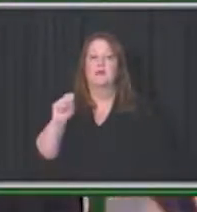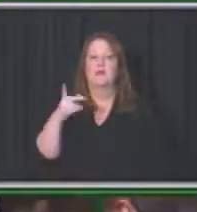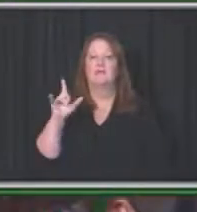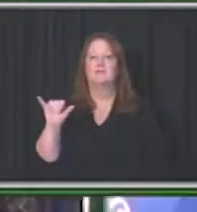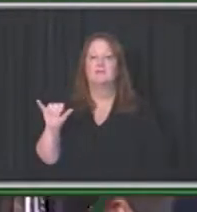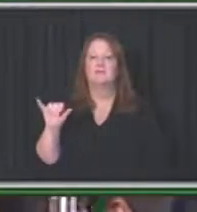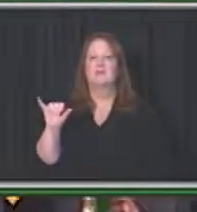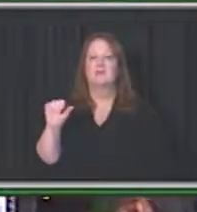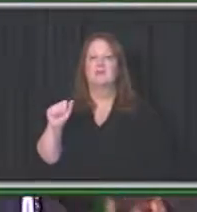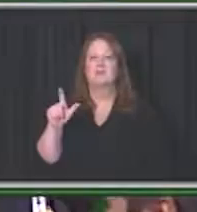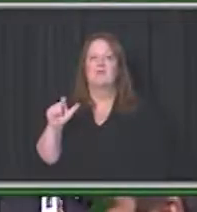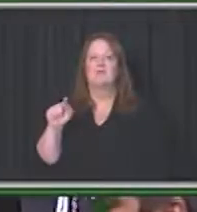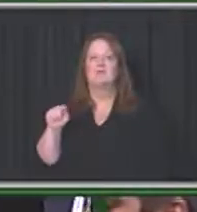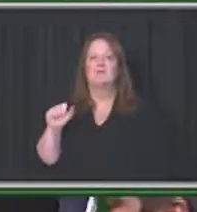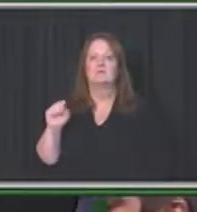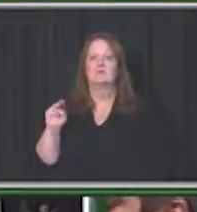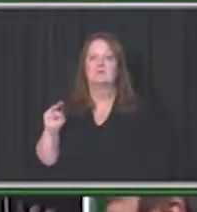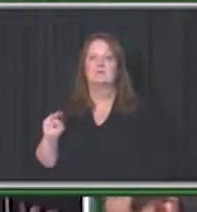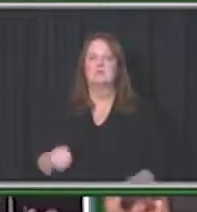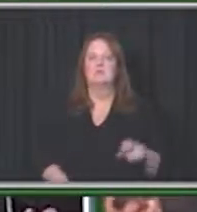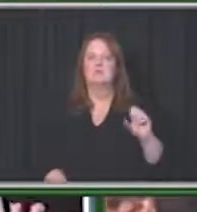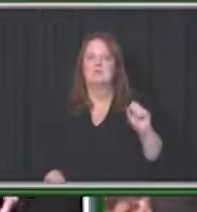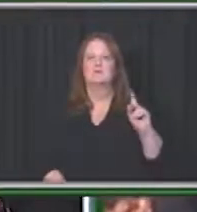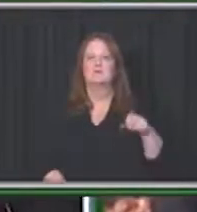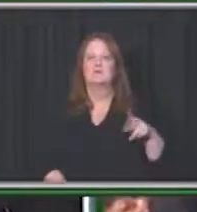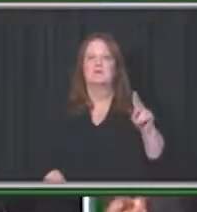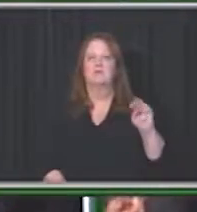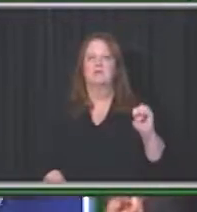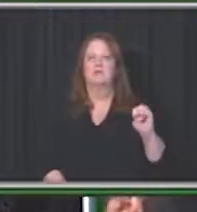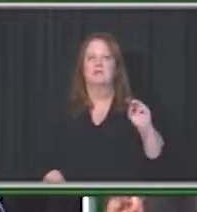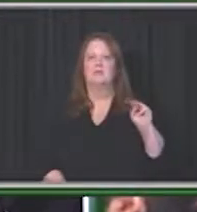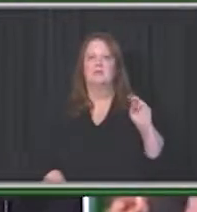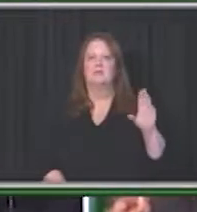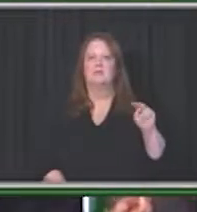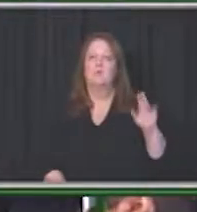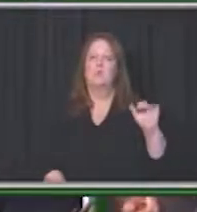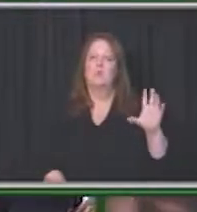Ashley Altman. Stephanie Nicole Medina.